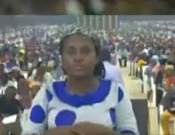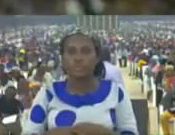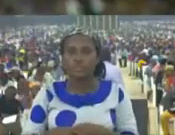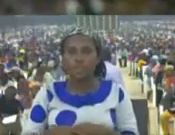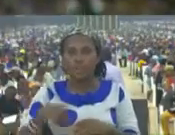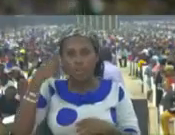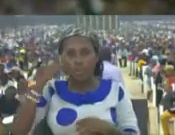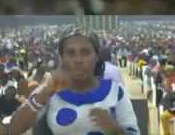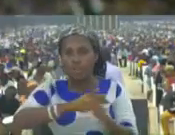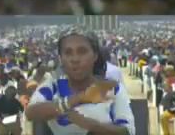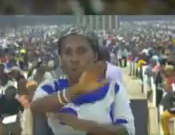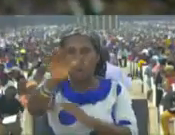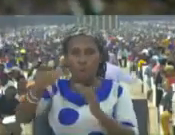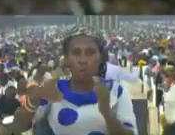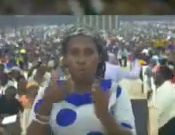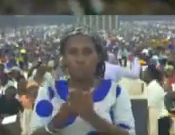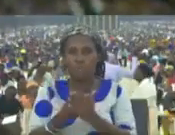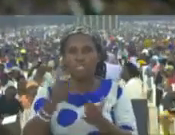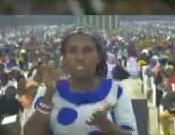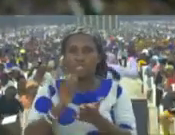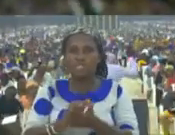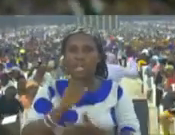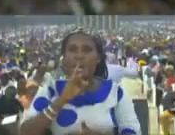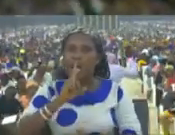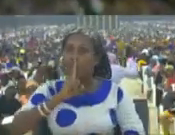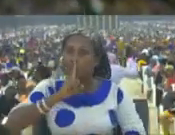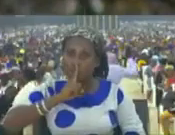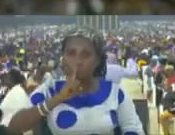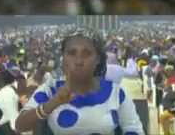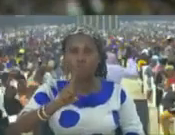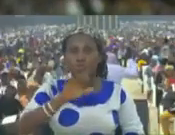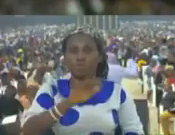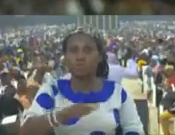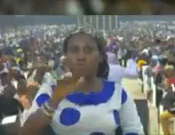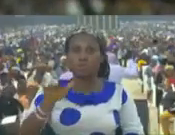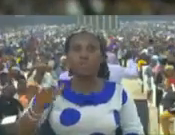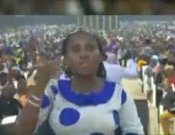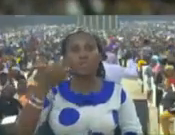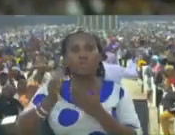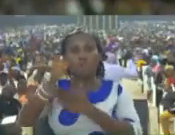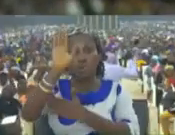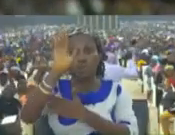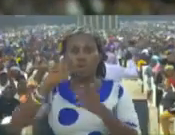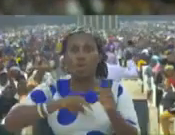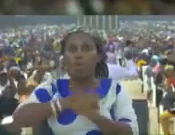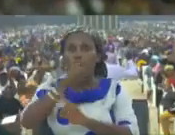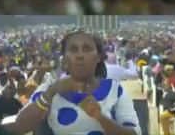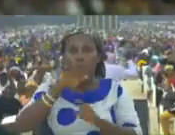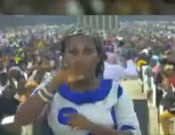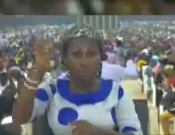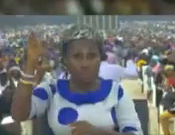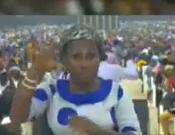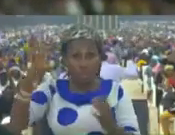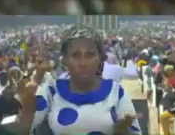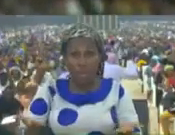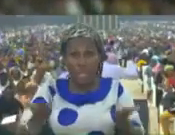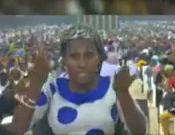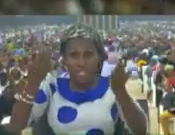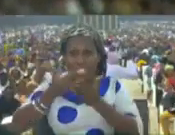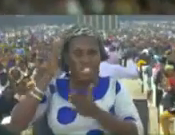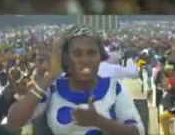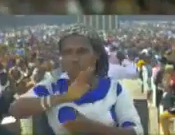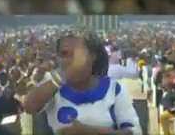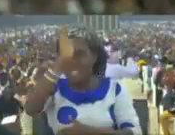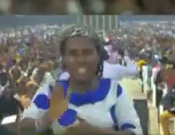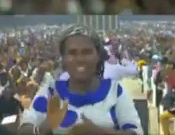for all of you who are genuine children of the Most High God, when your sun rises this time, it will never set